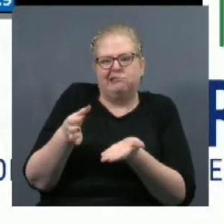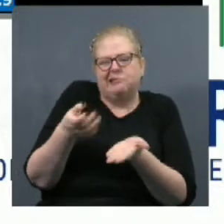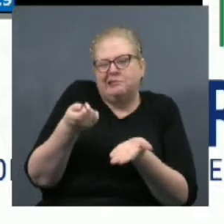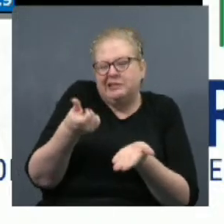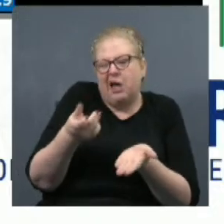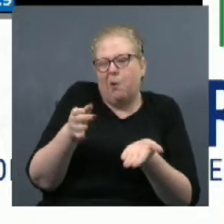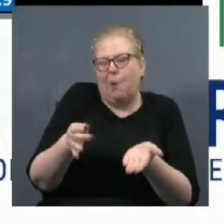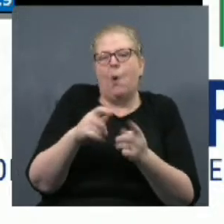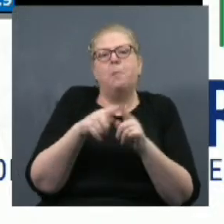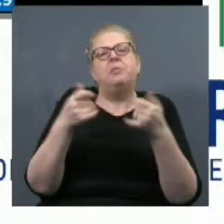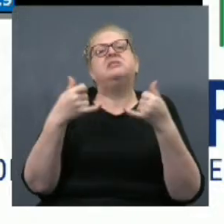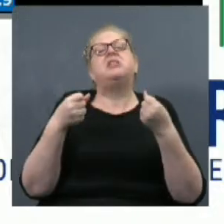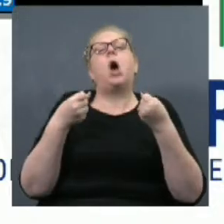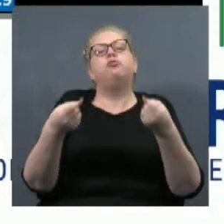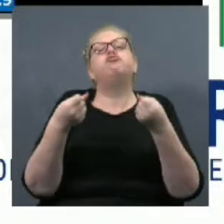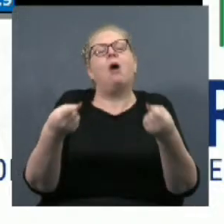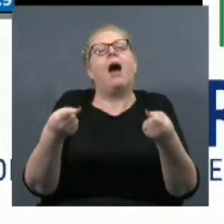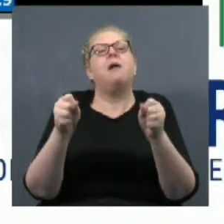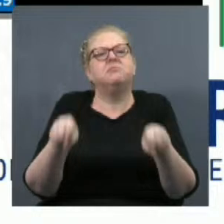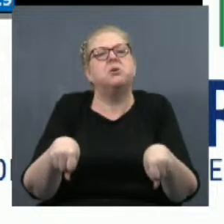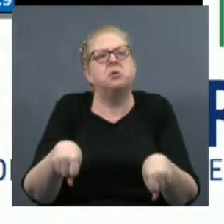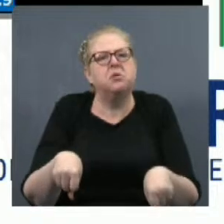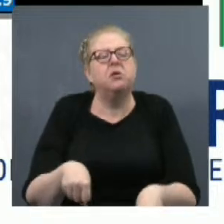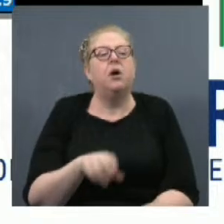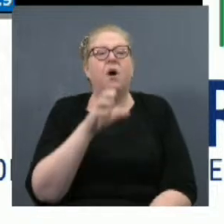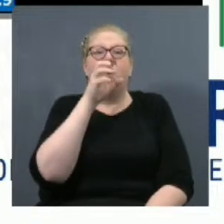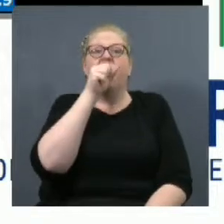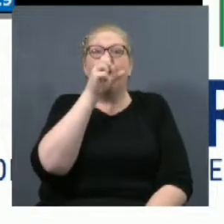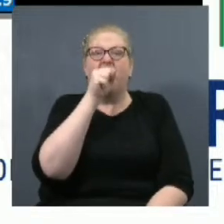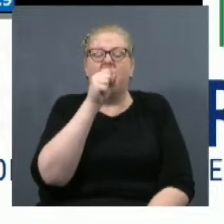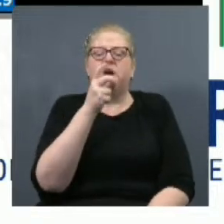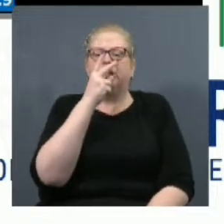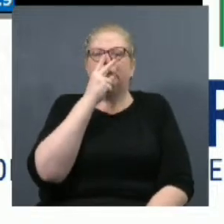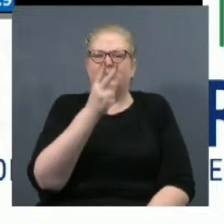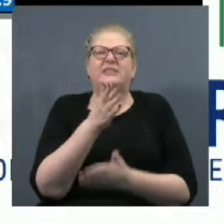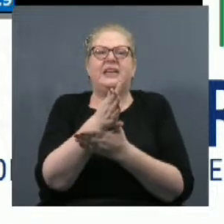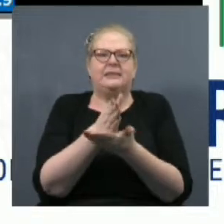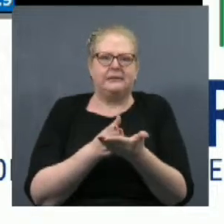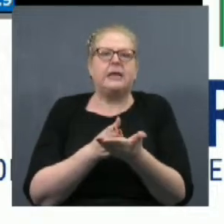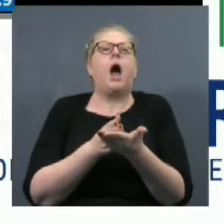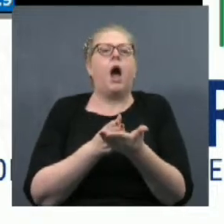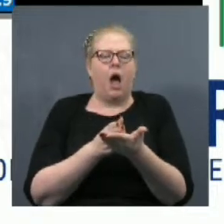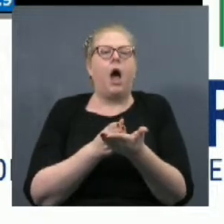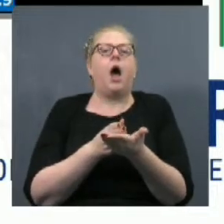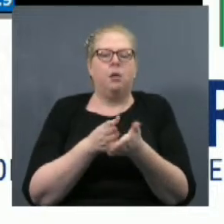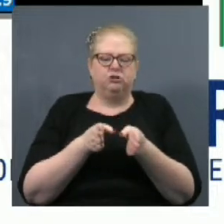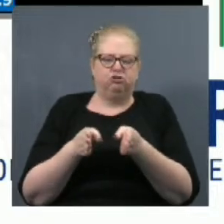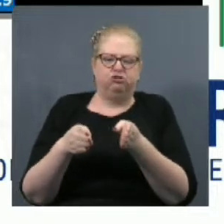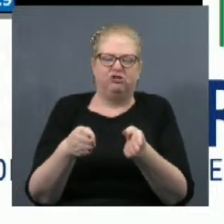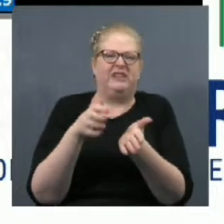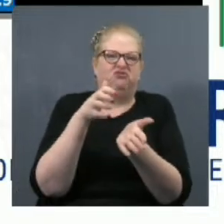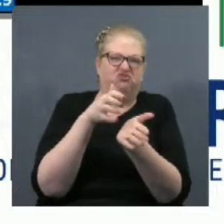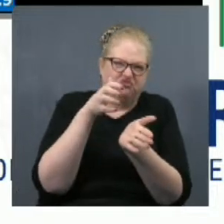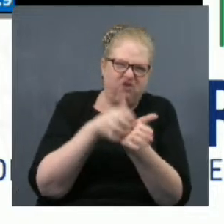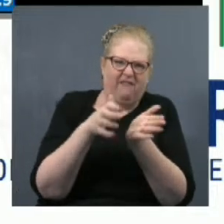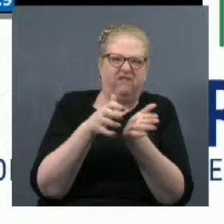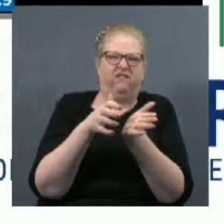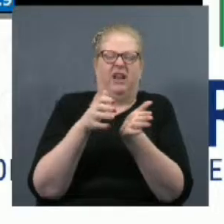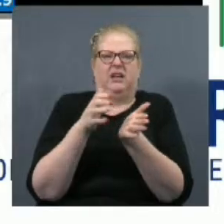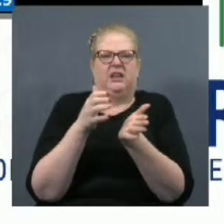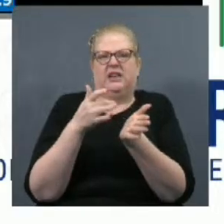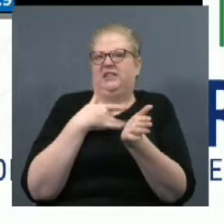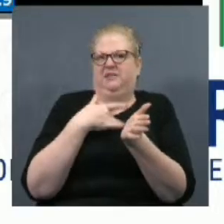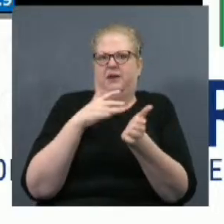ride on. The ones in orange, you start to see some structural failures, you start to see some roughness, you don't feel